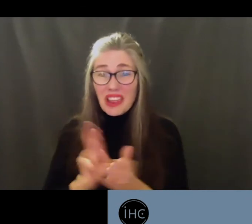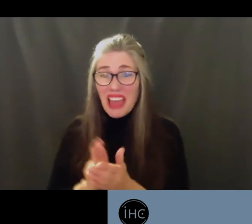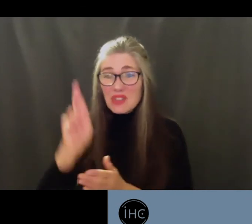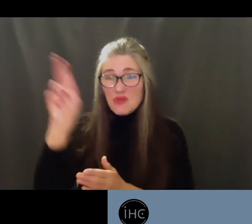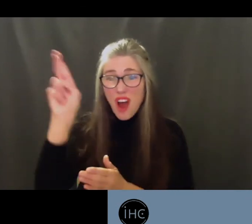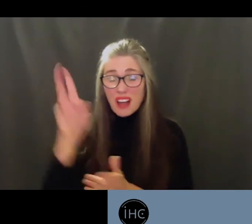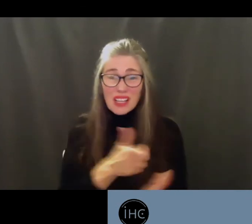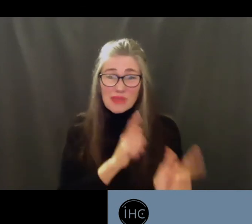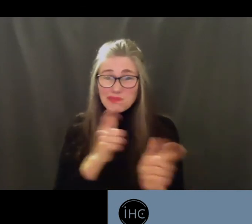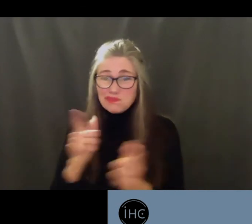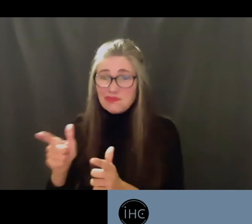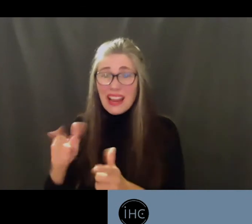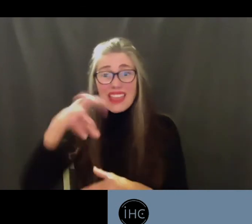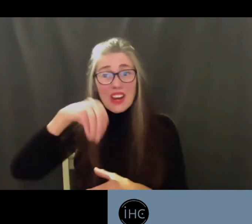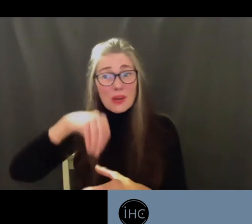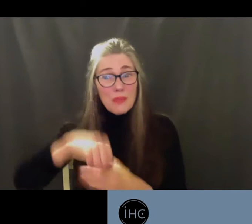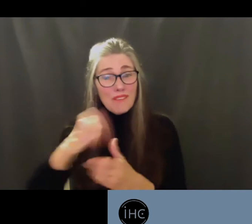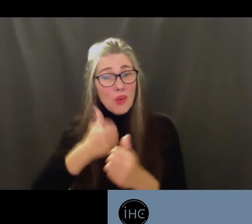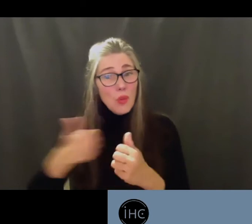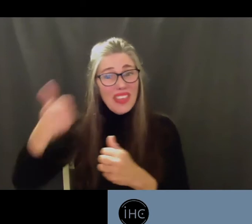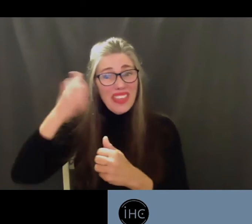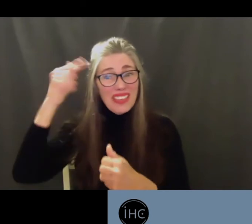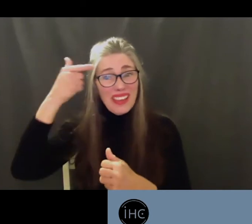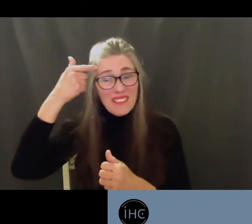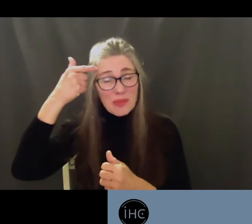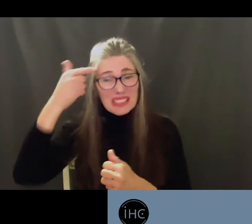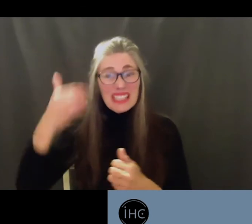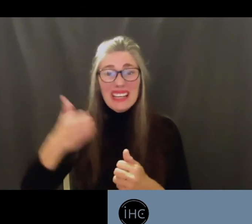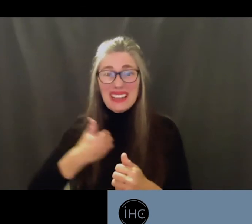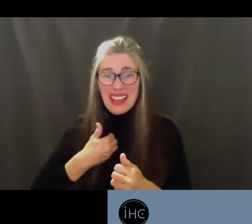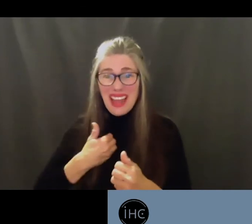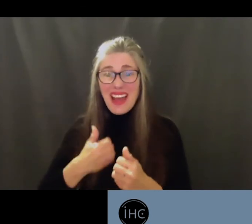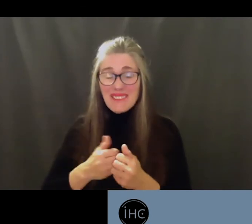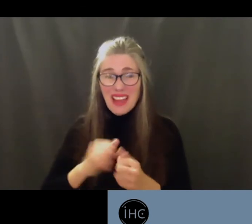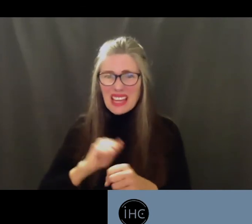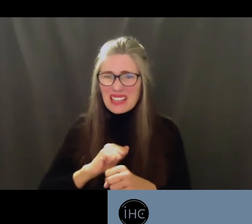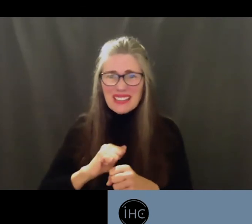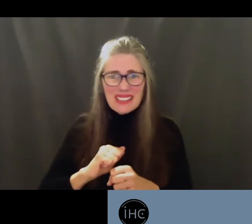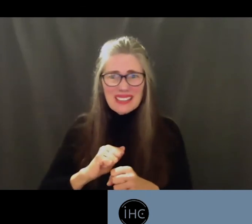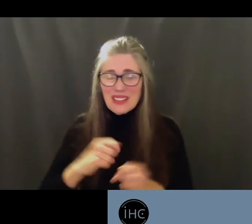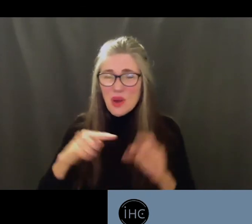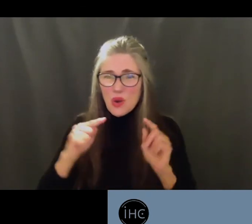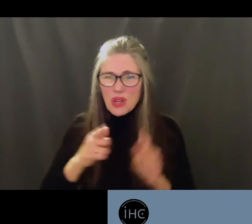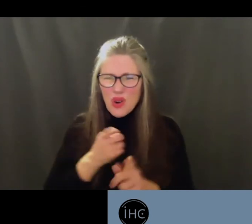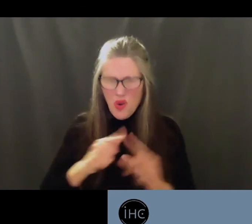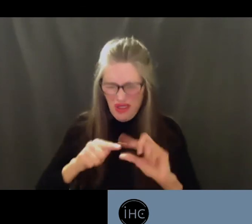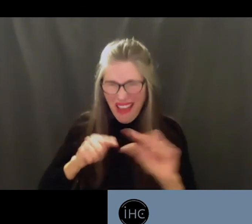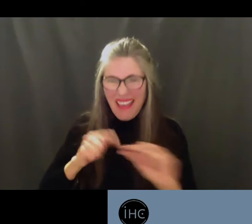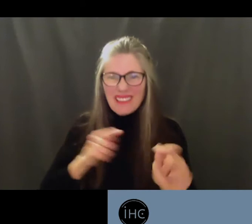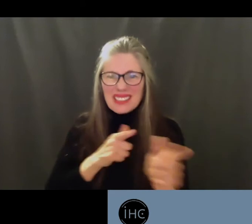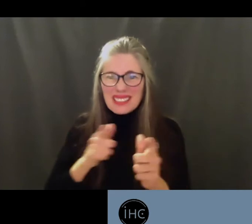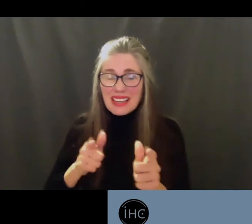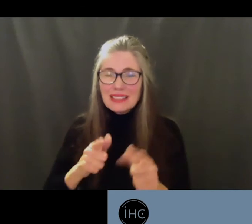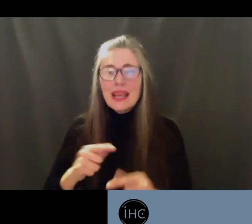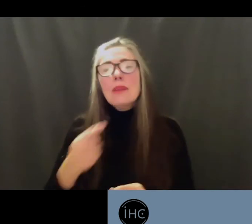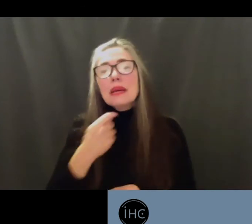of the establishment. However, hearing that Trump loves them, he's been telling them this over and over again, because this